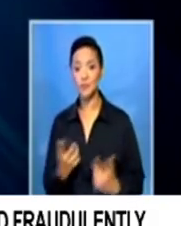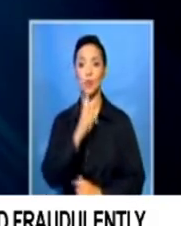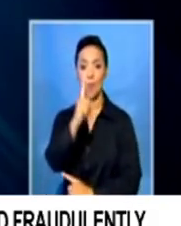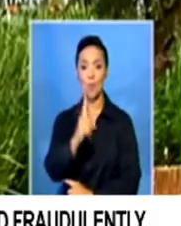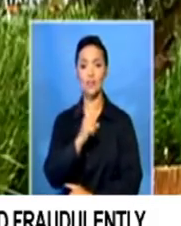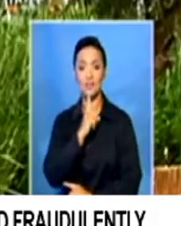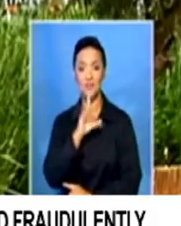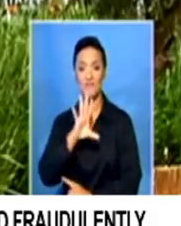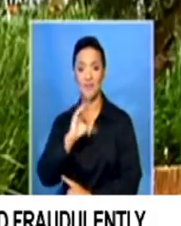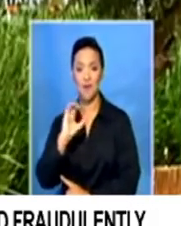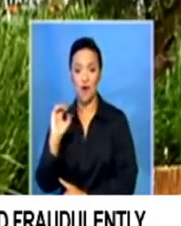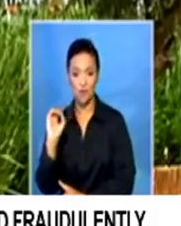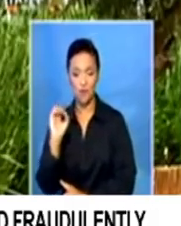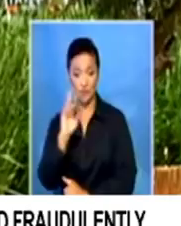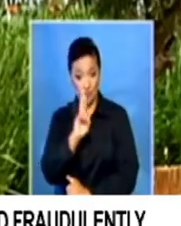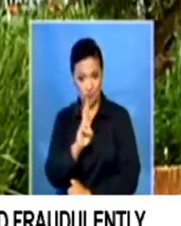1,500 rand.